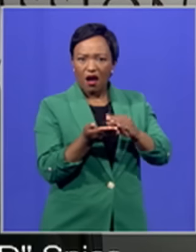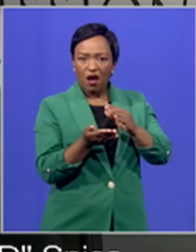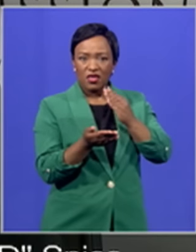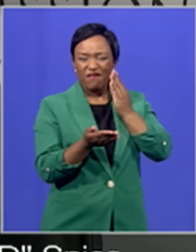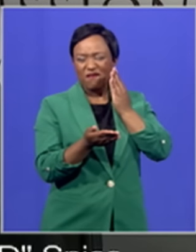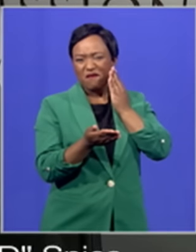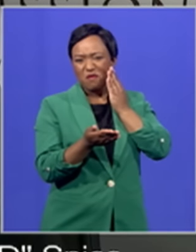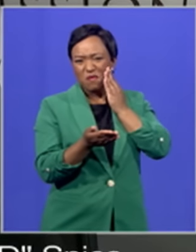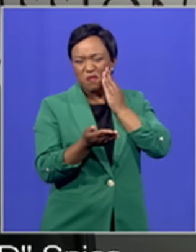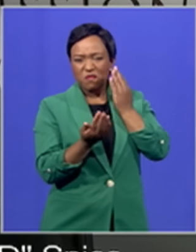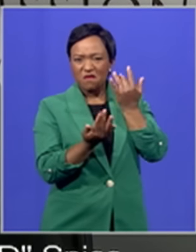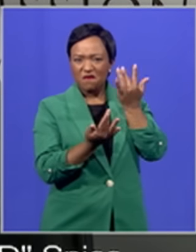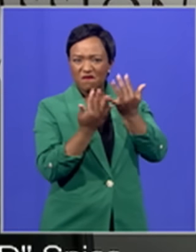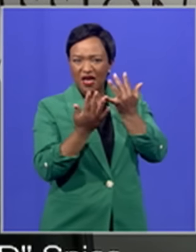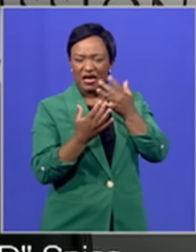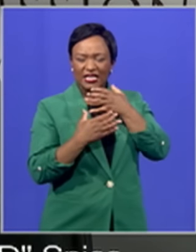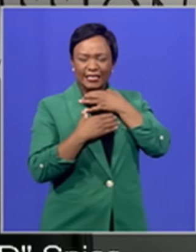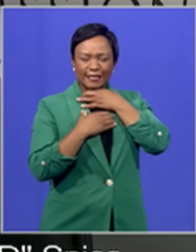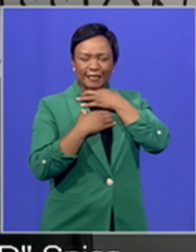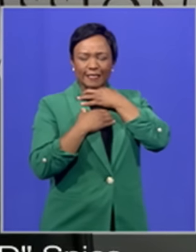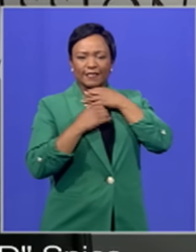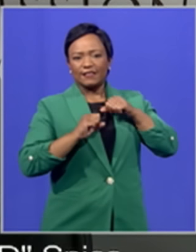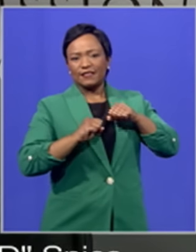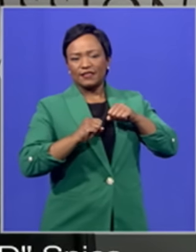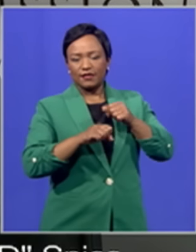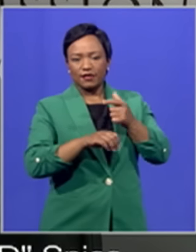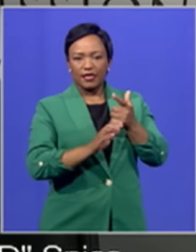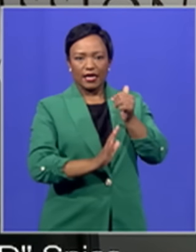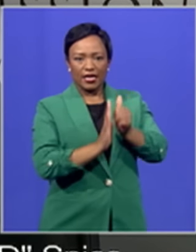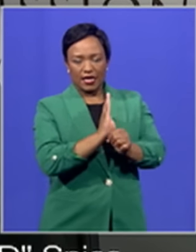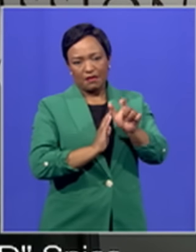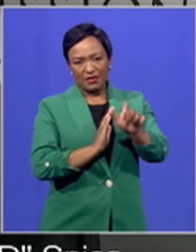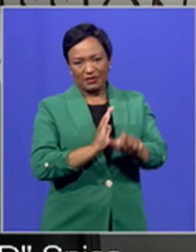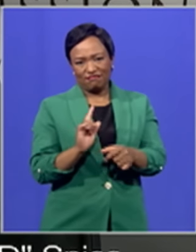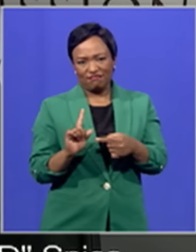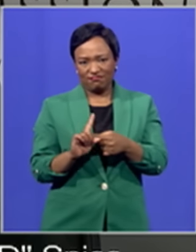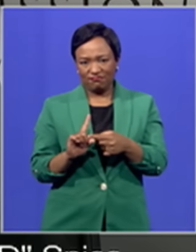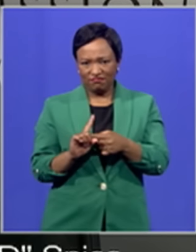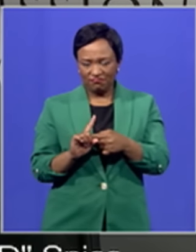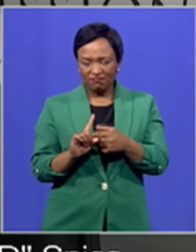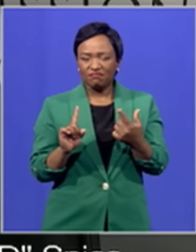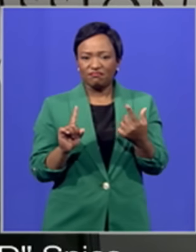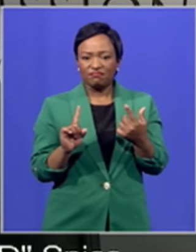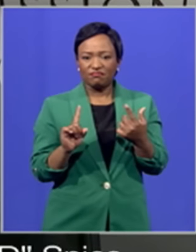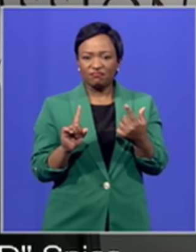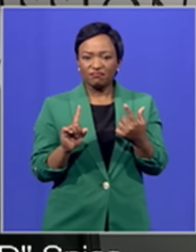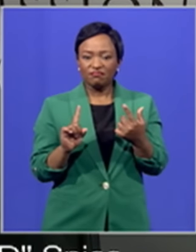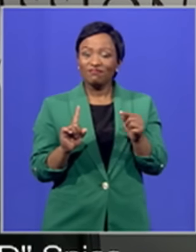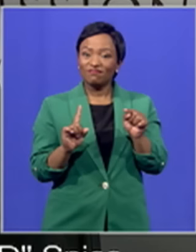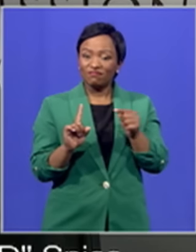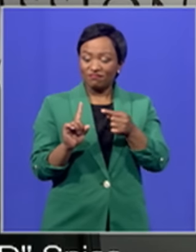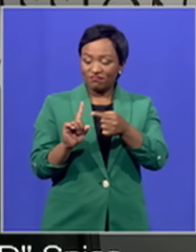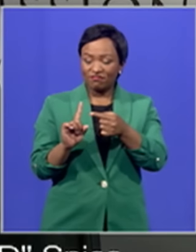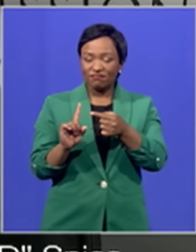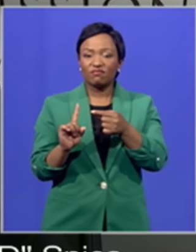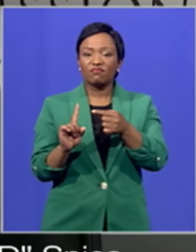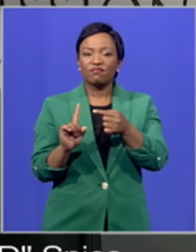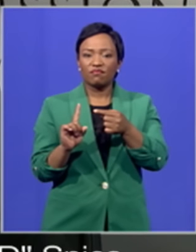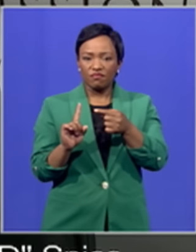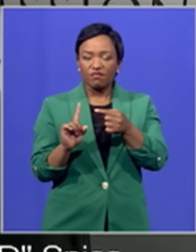face and you suffocate the person. So they tubed this person, and at a stage